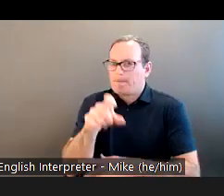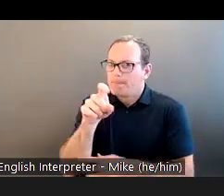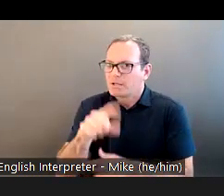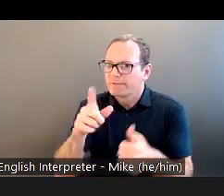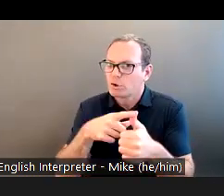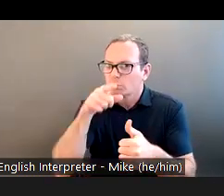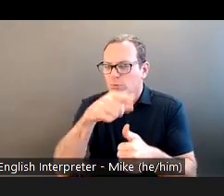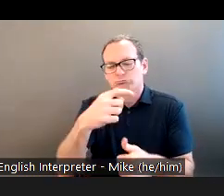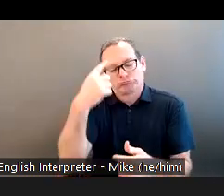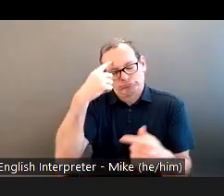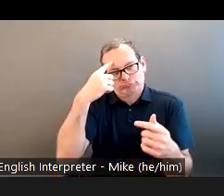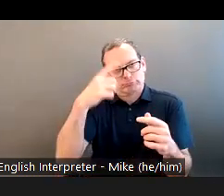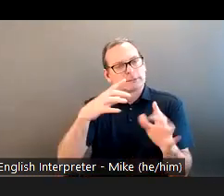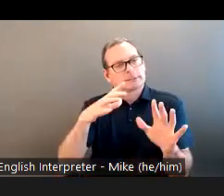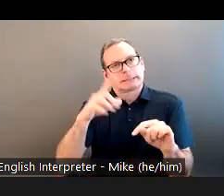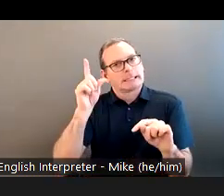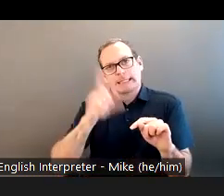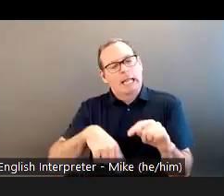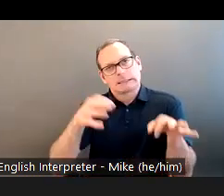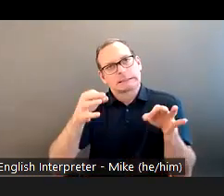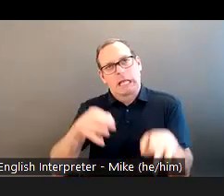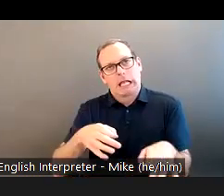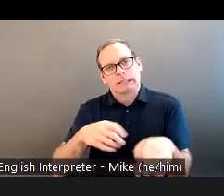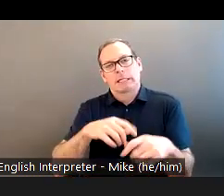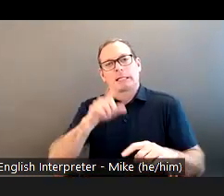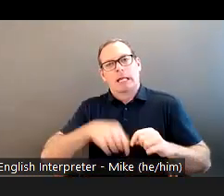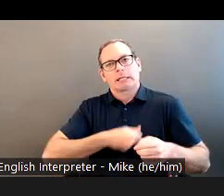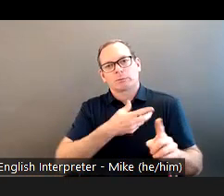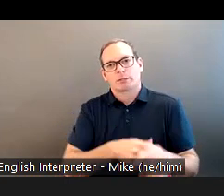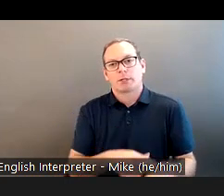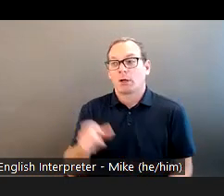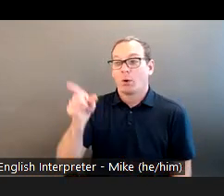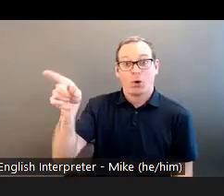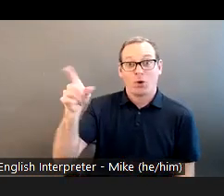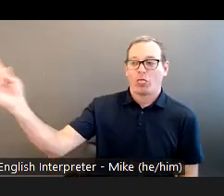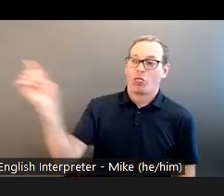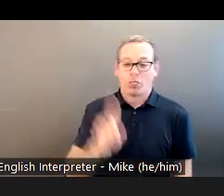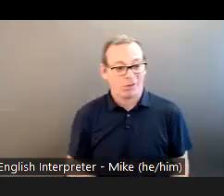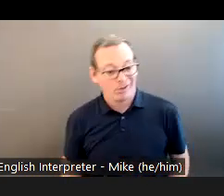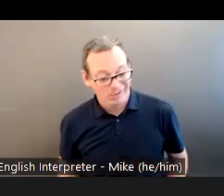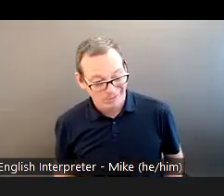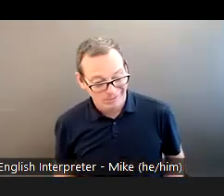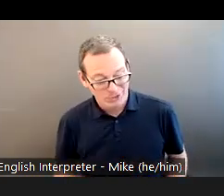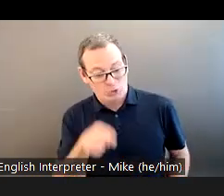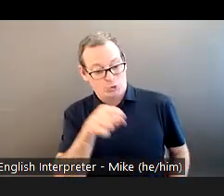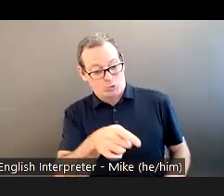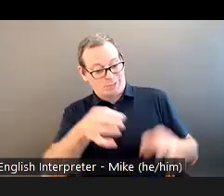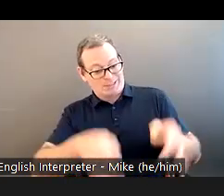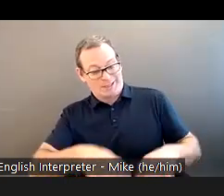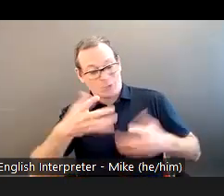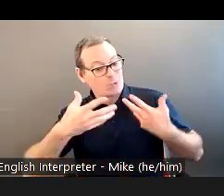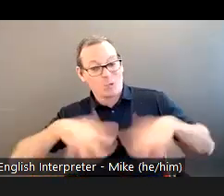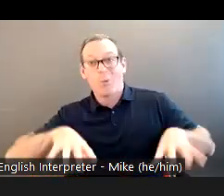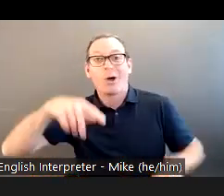global incapacity. So no one's going to come along and say, well, you couldn't decide about pudding, so you can't decide about everything.